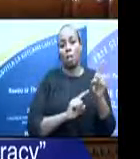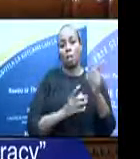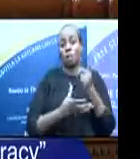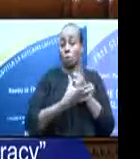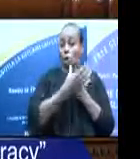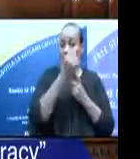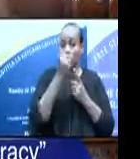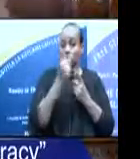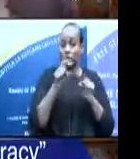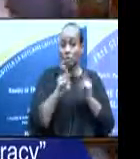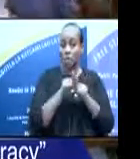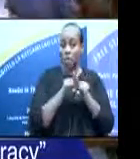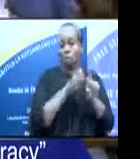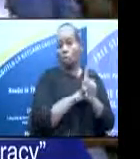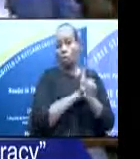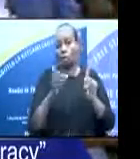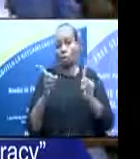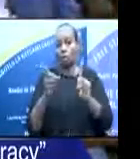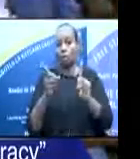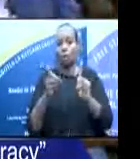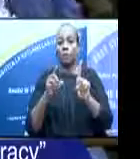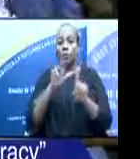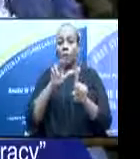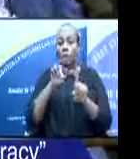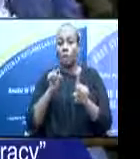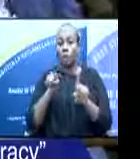contravening Treasury Regulation